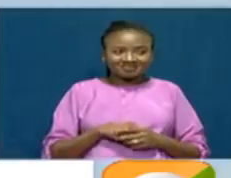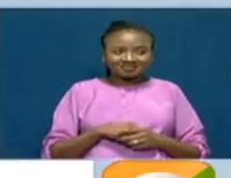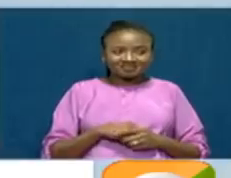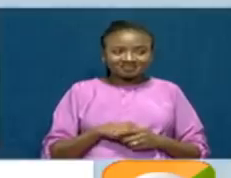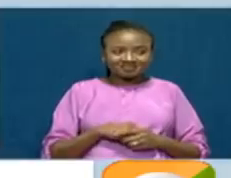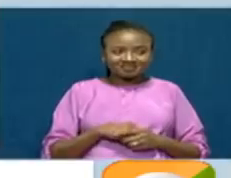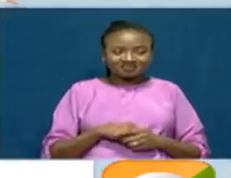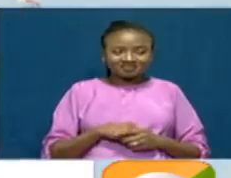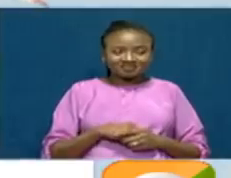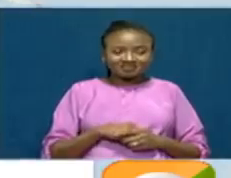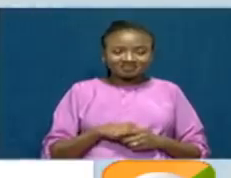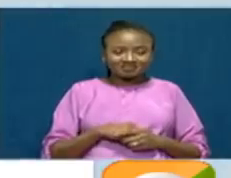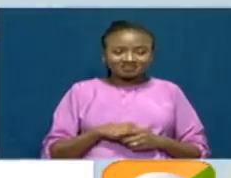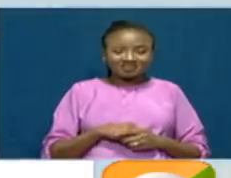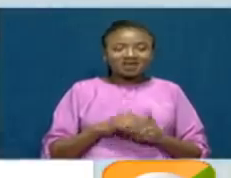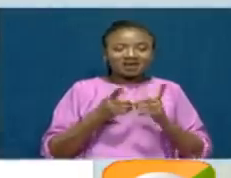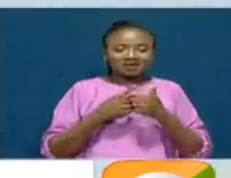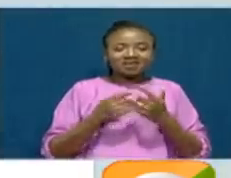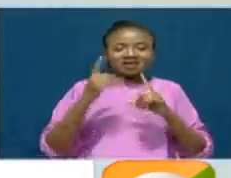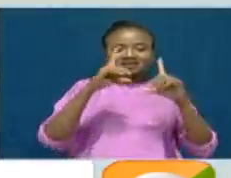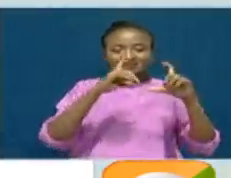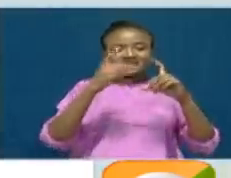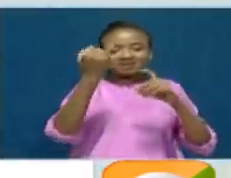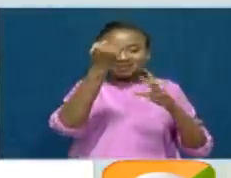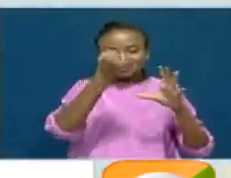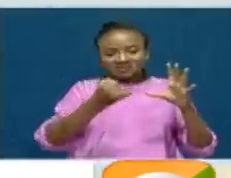other while creating different images in the sky.